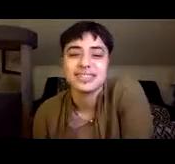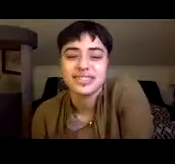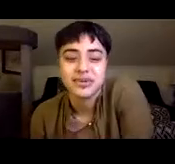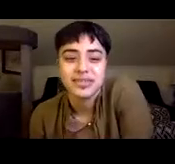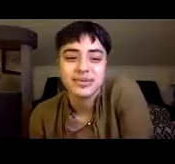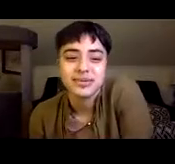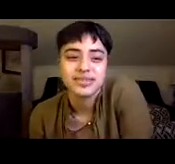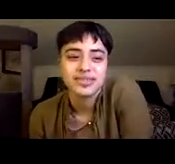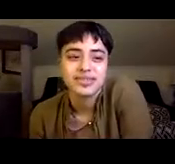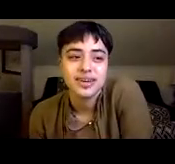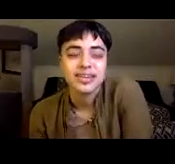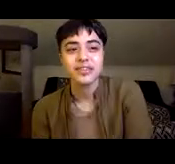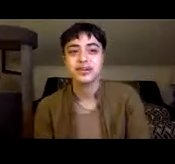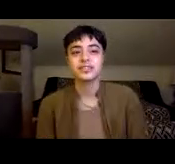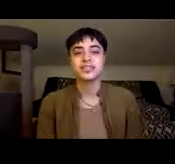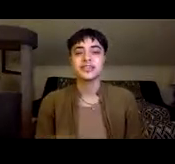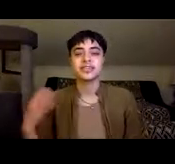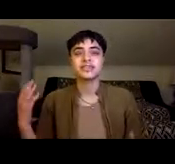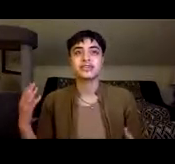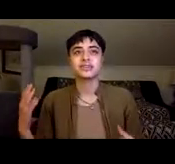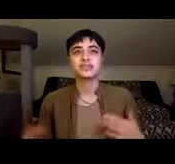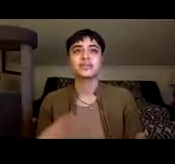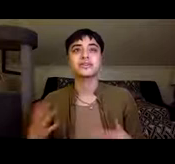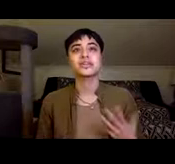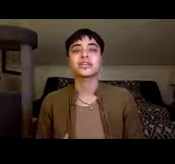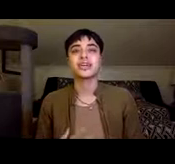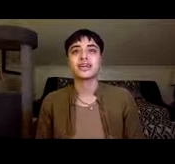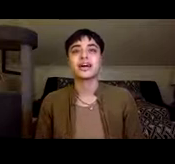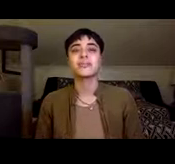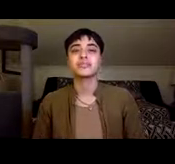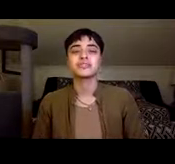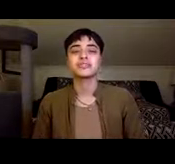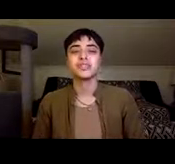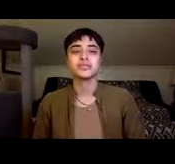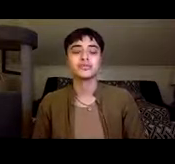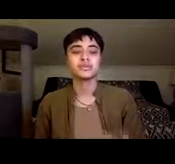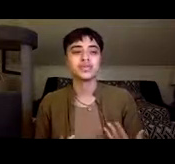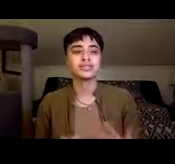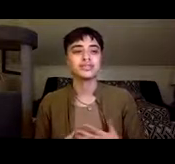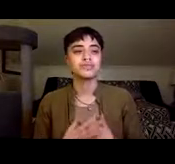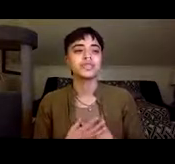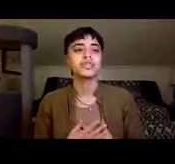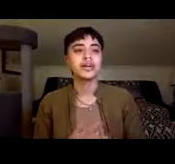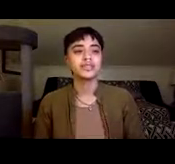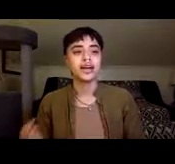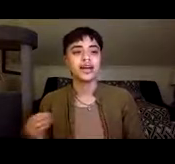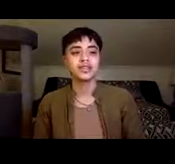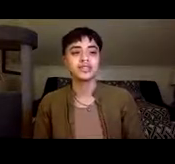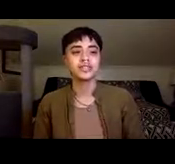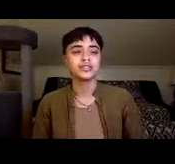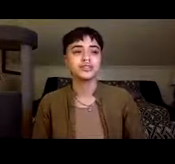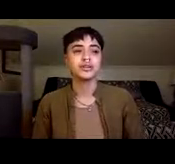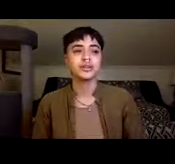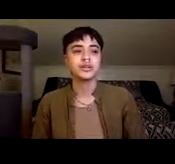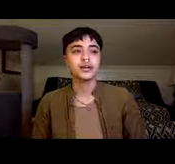Yeah, and so this was another really great sort of learning opportunity for me to really like dive